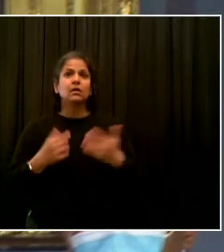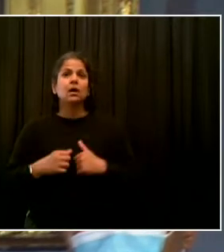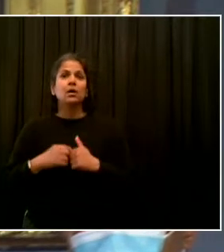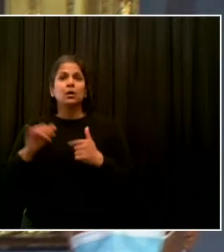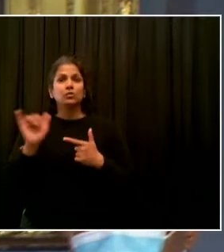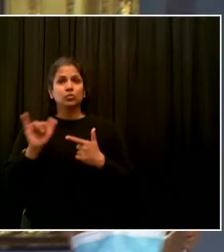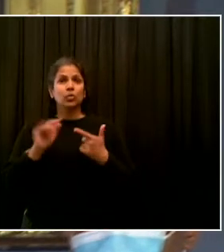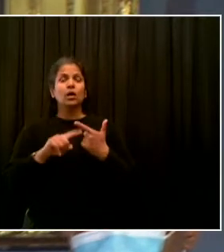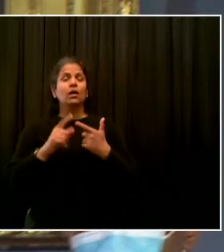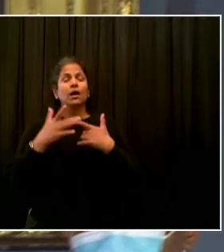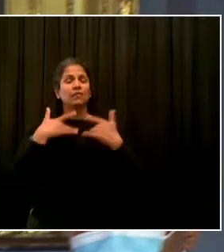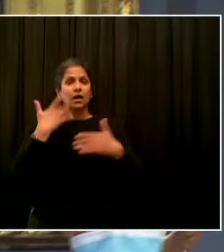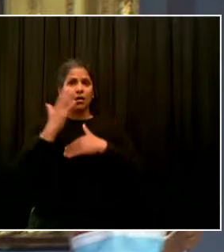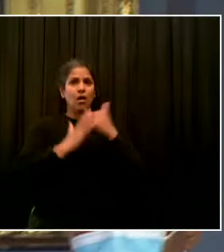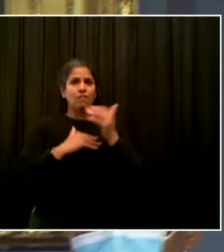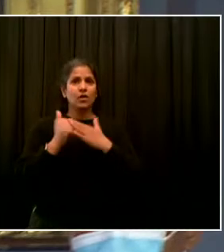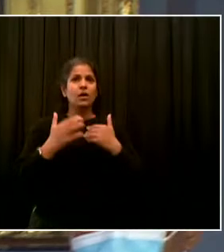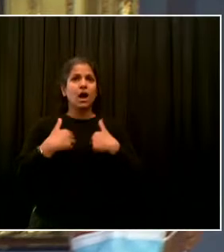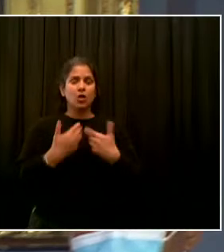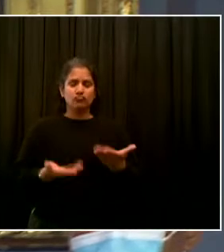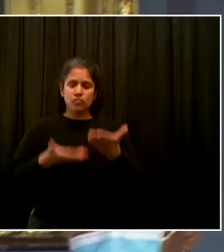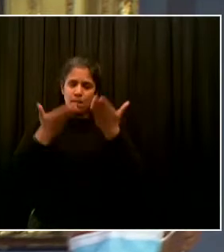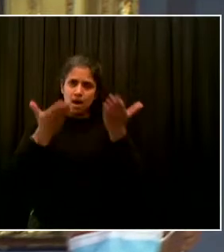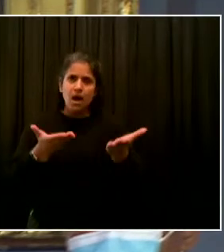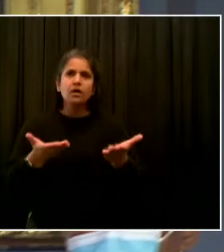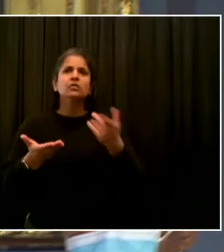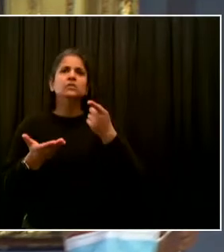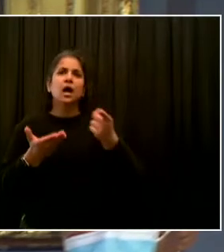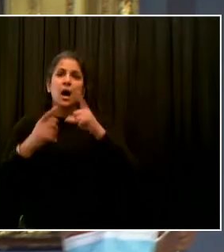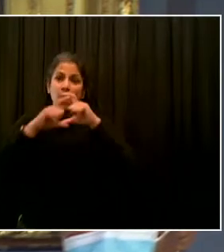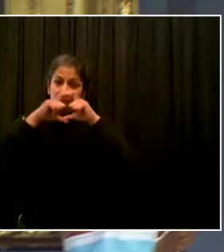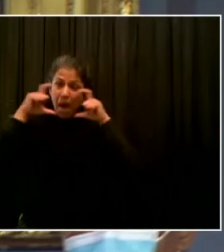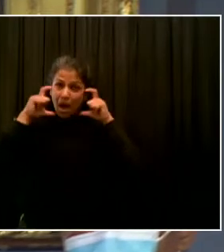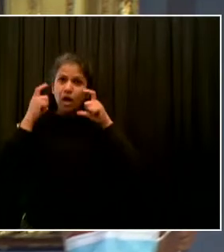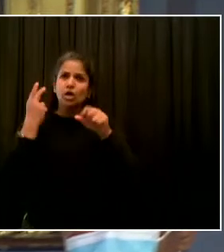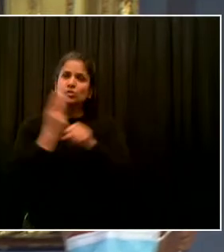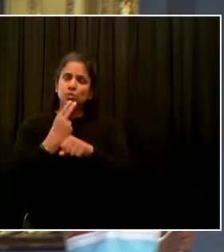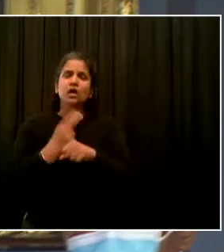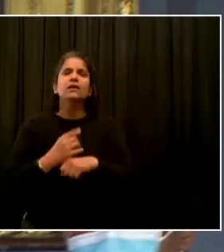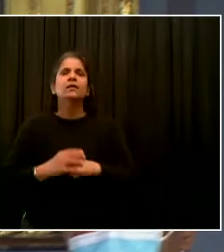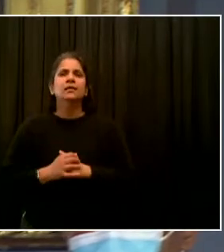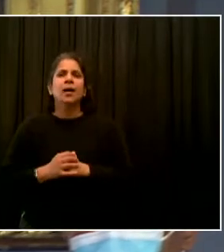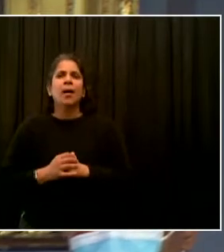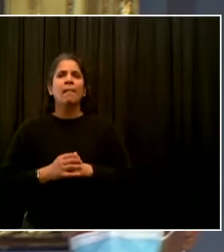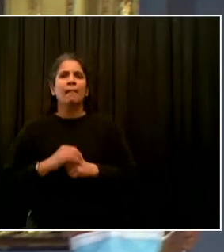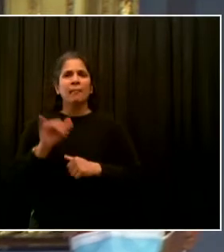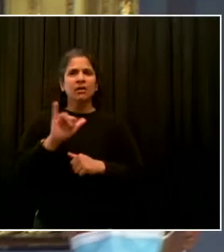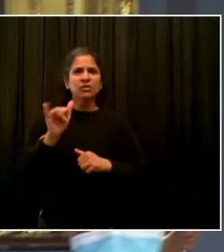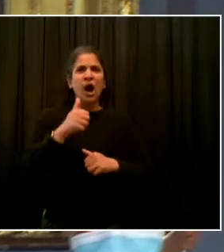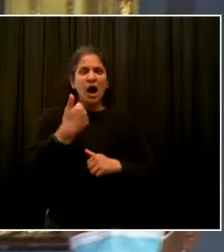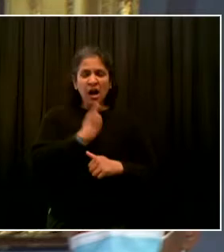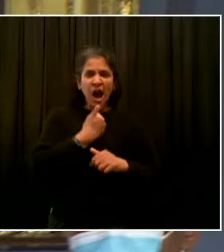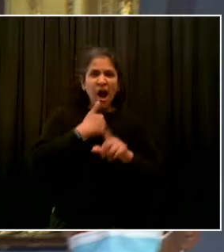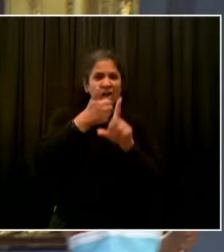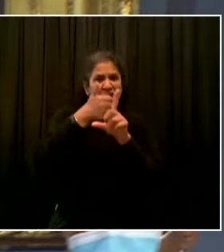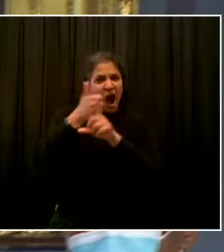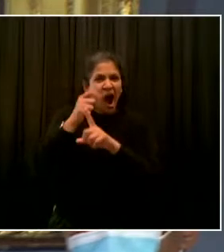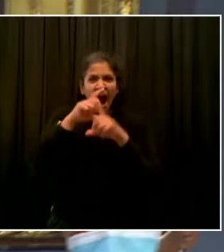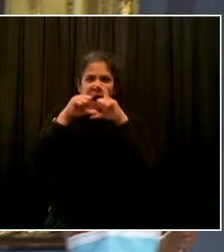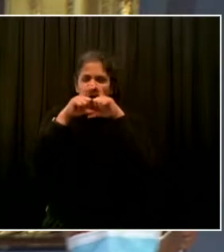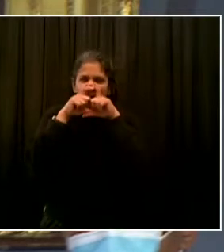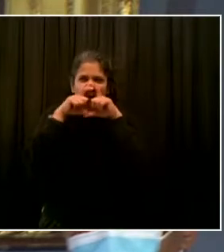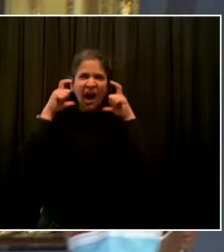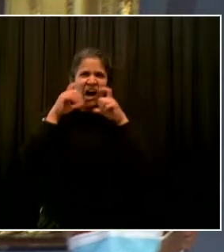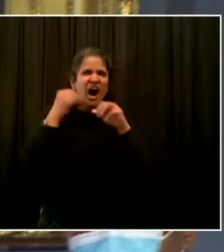our strong recommendation. It's why I'm wearing a mask. It's why many of you are wearing a mask. We have a licensed vaccine product for